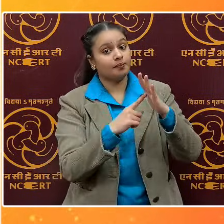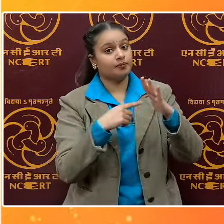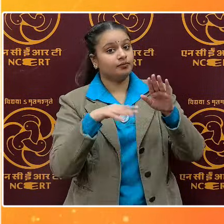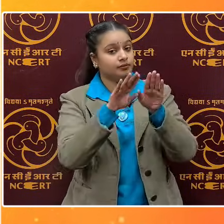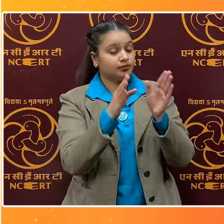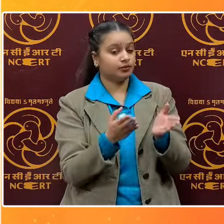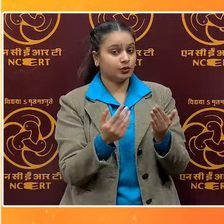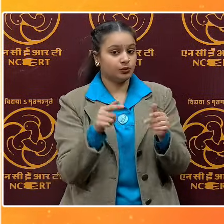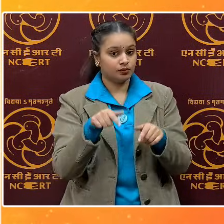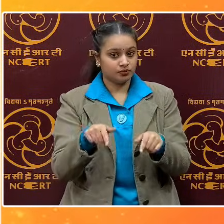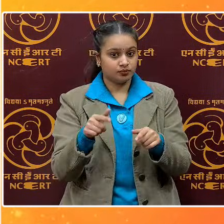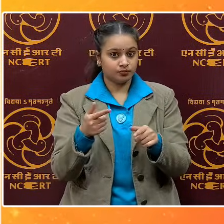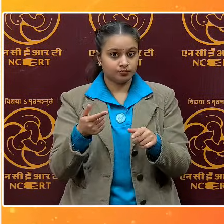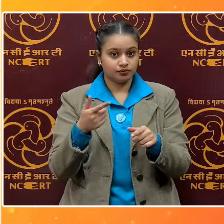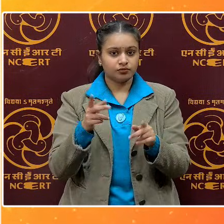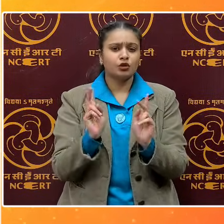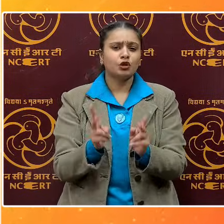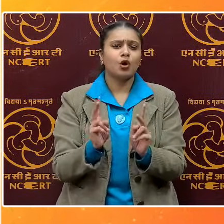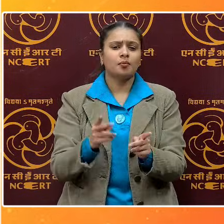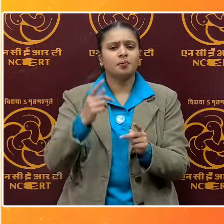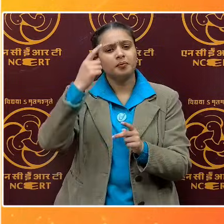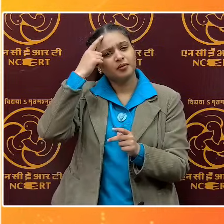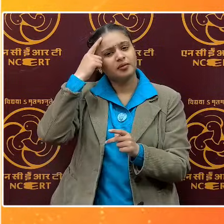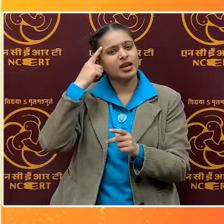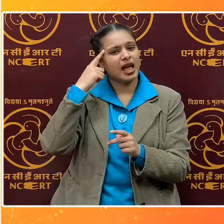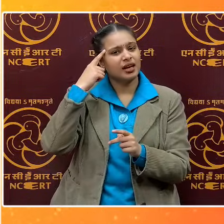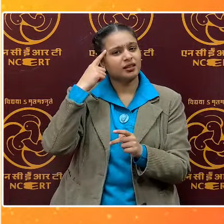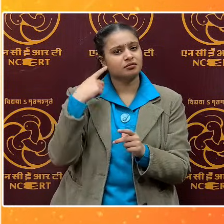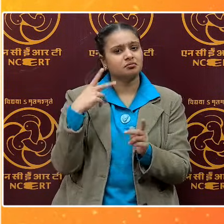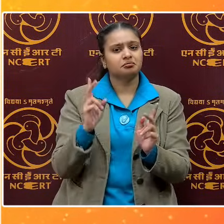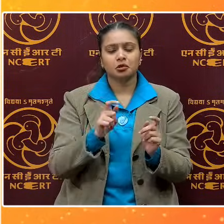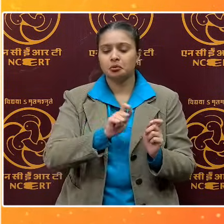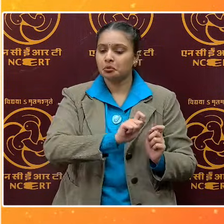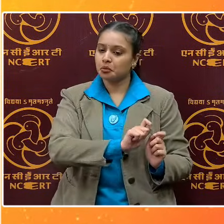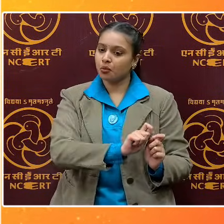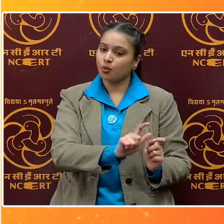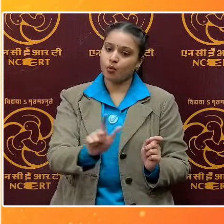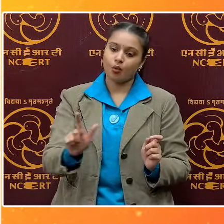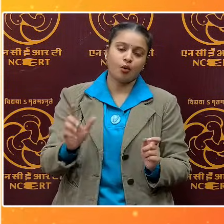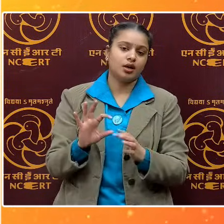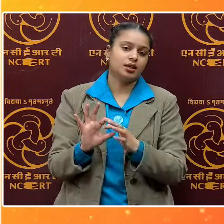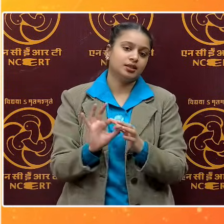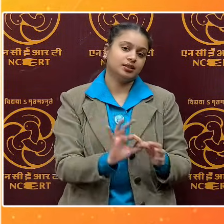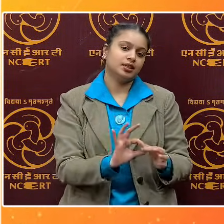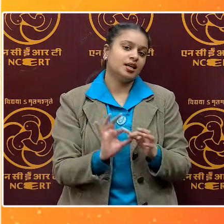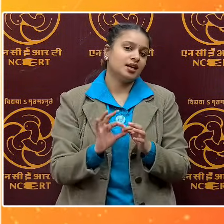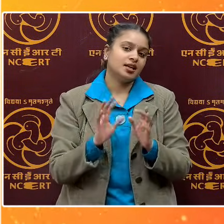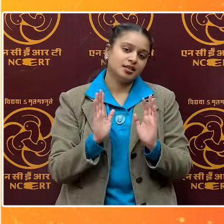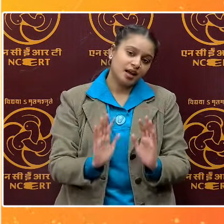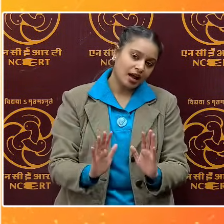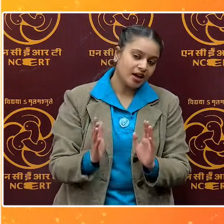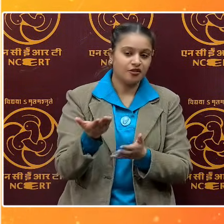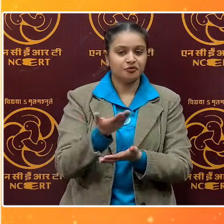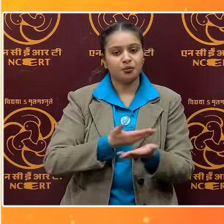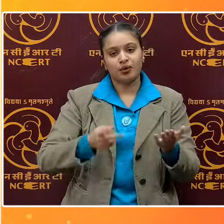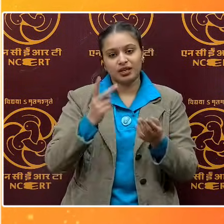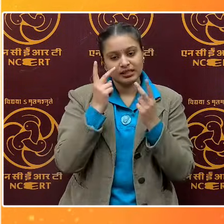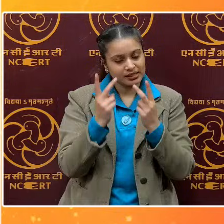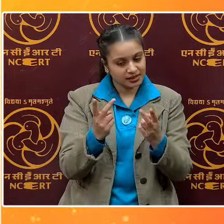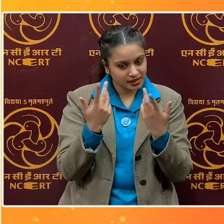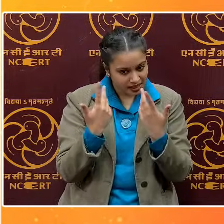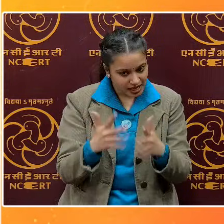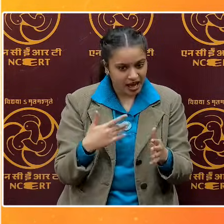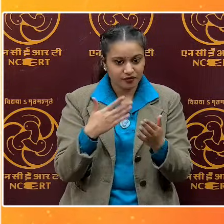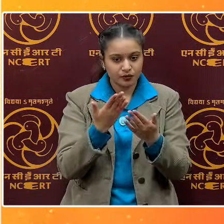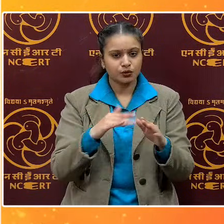can see that they are the Very common. black tanks. Yeah. Yes. We all relate with this because it is very common and In we cities. all might